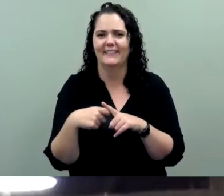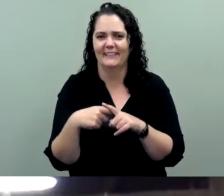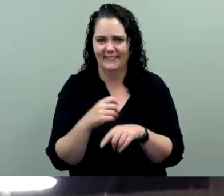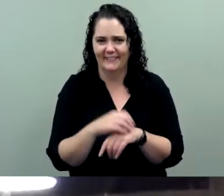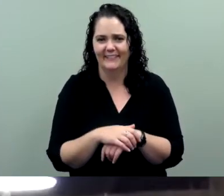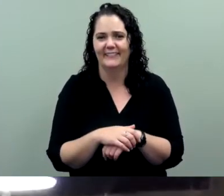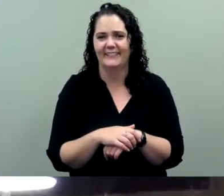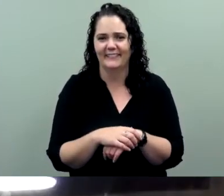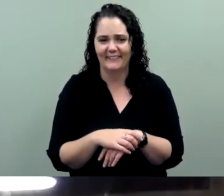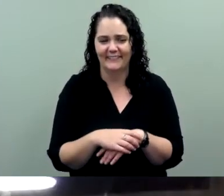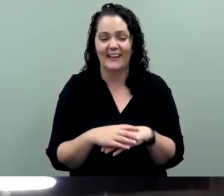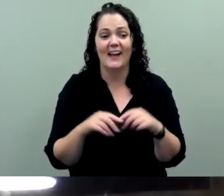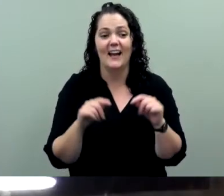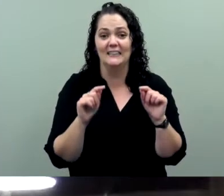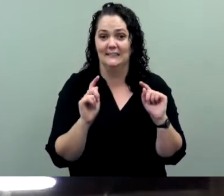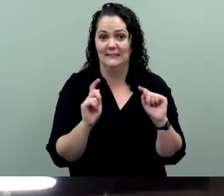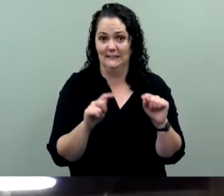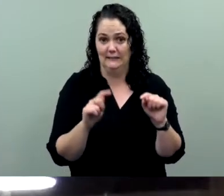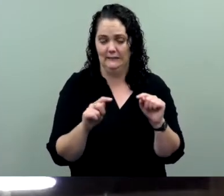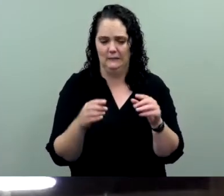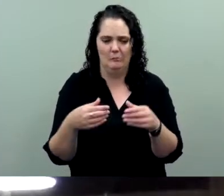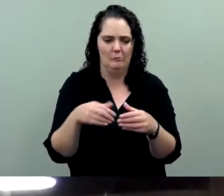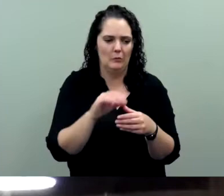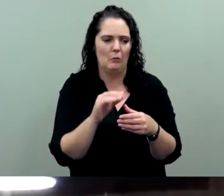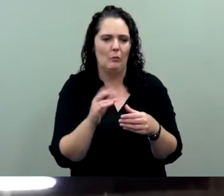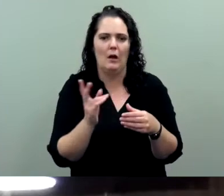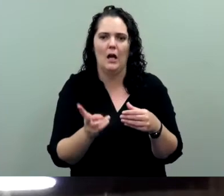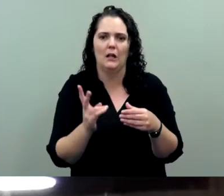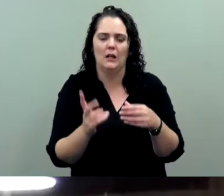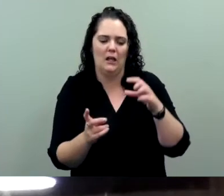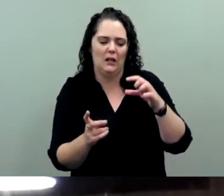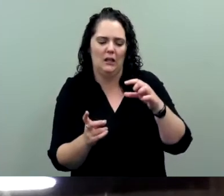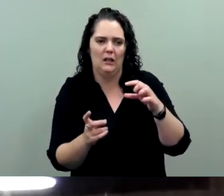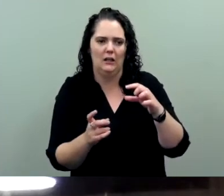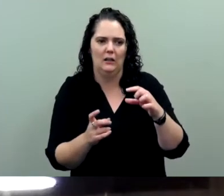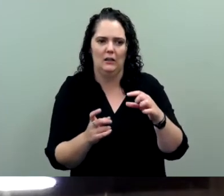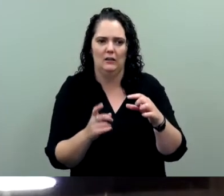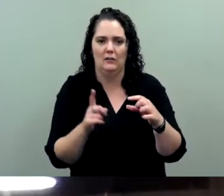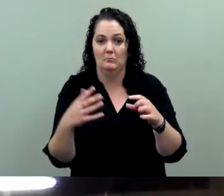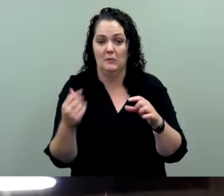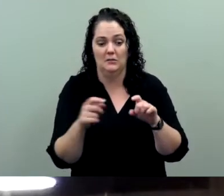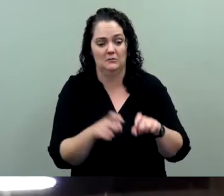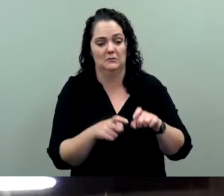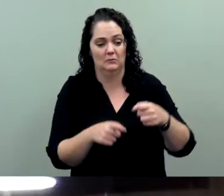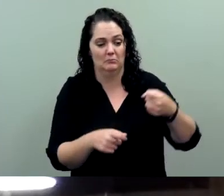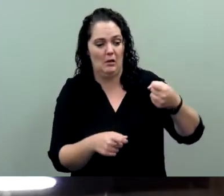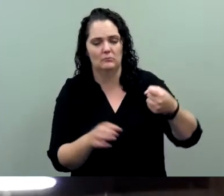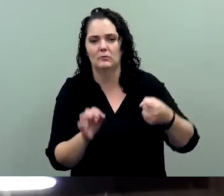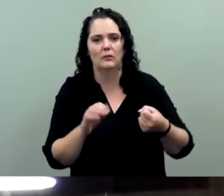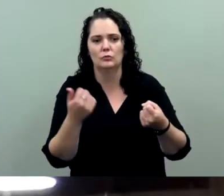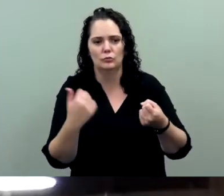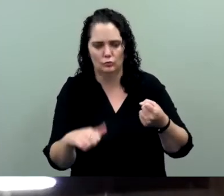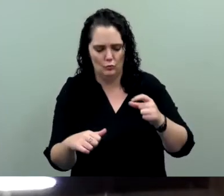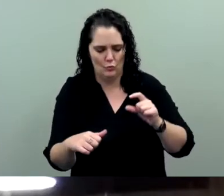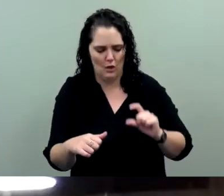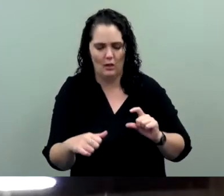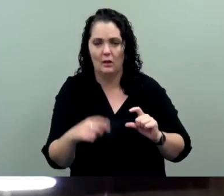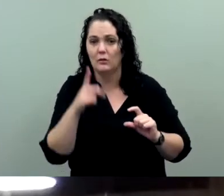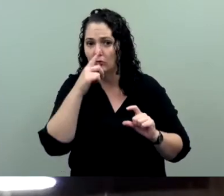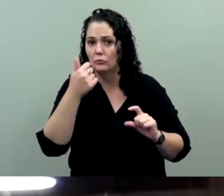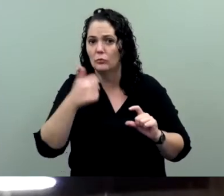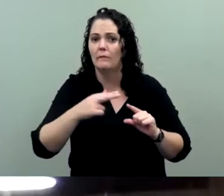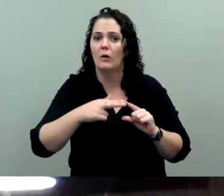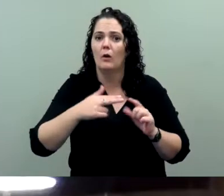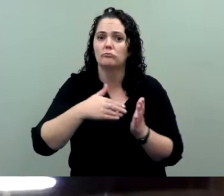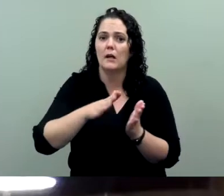I can now pour into another container. Don't have to keep it in this Pyrex. I can pour it into another container, and then I can use that with a brush, or I